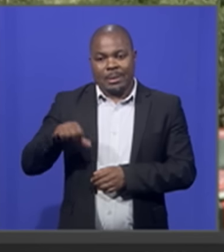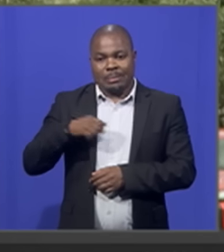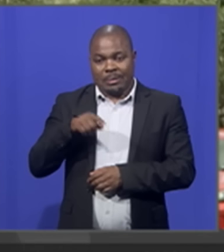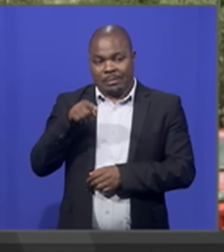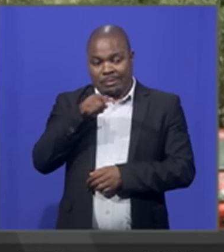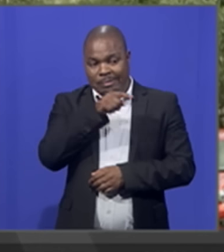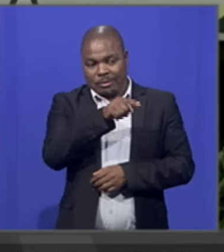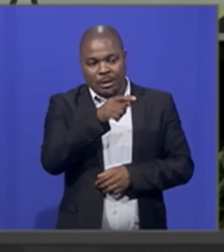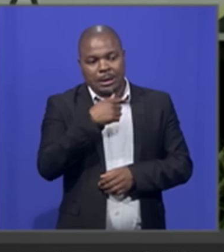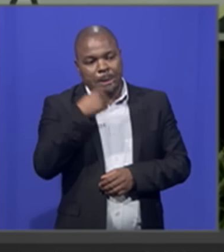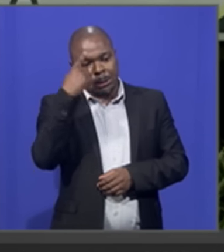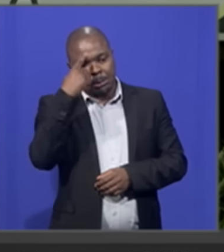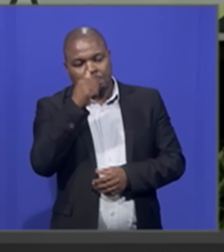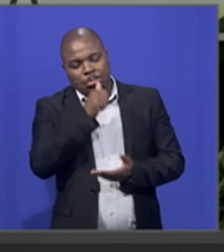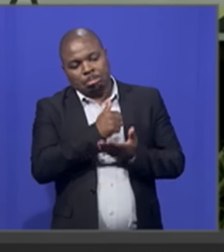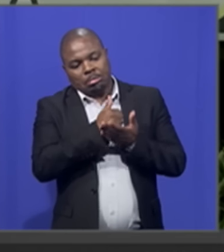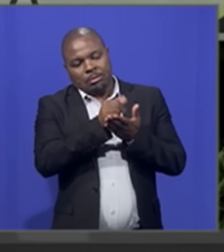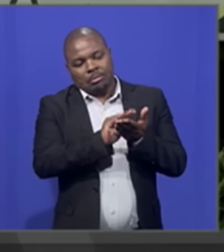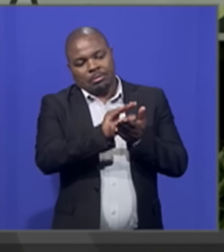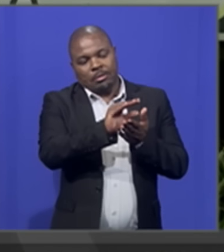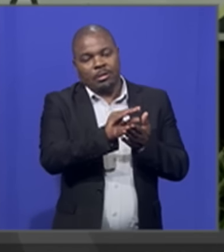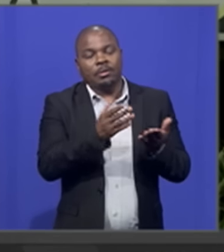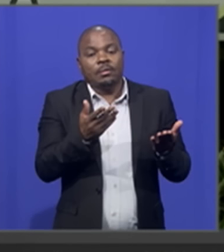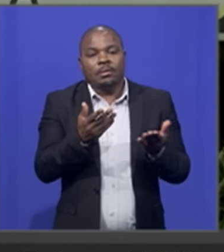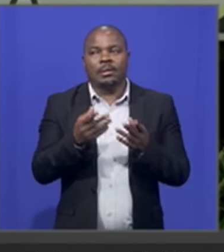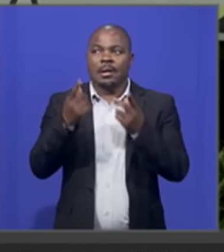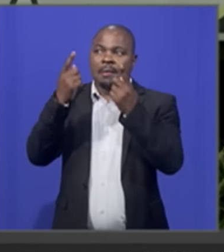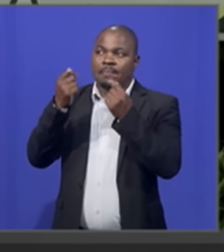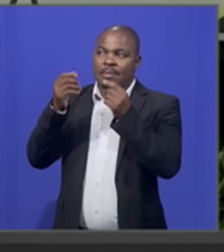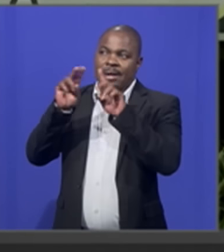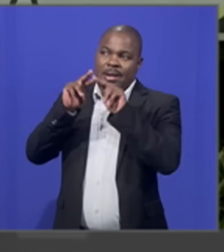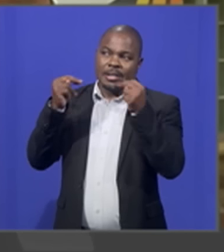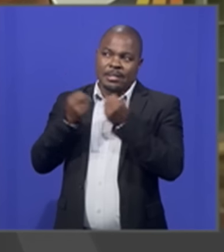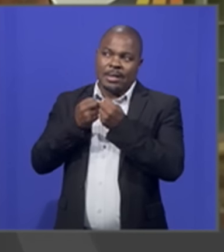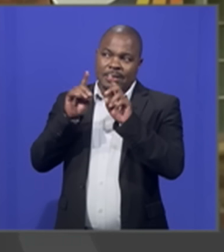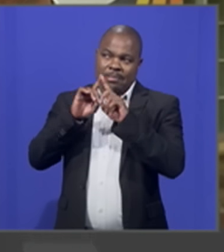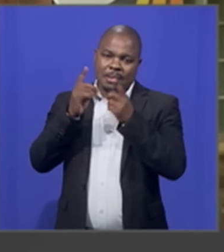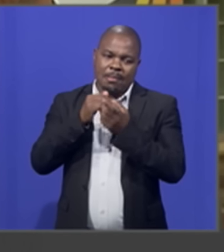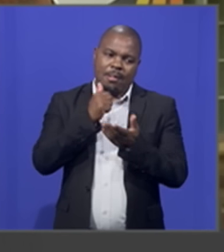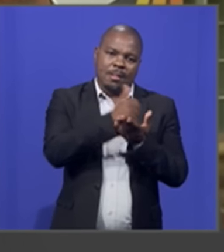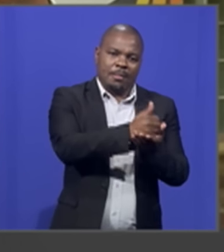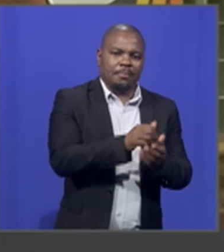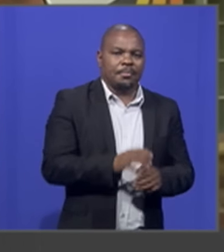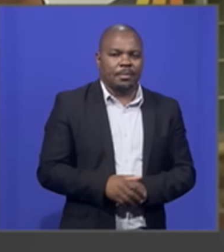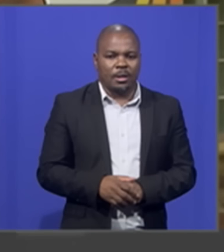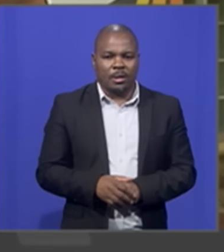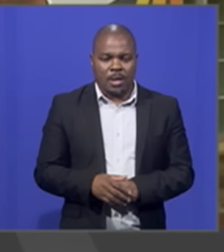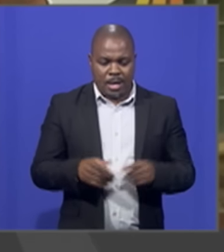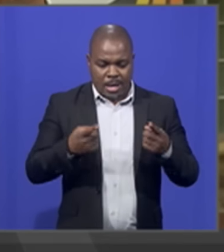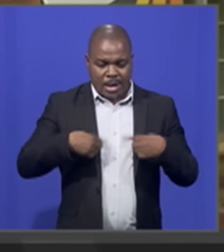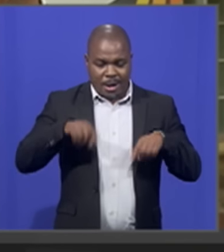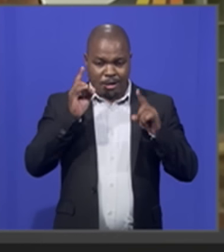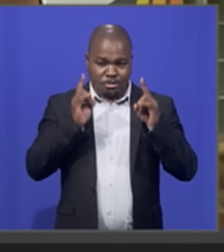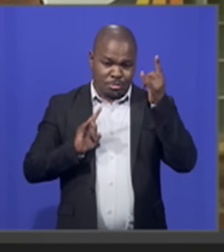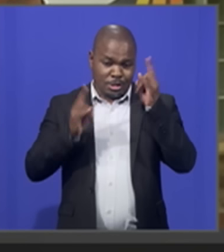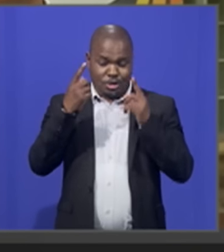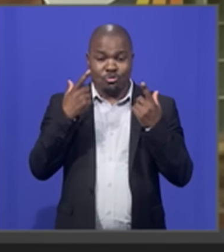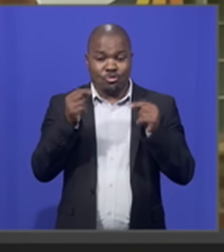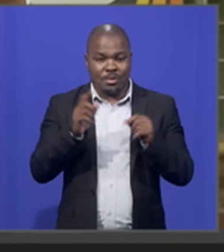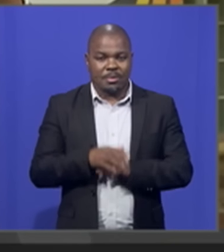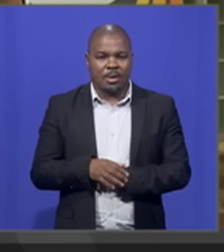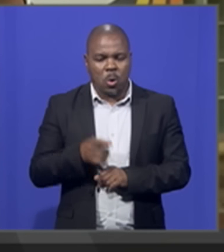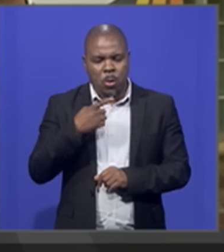le kimollo ya mašeleng ka thušo go tšwa go kgoro ya matlotlo a bosetšhaba. What we are doing as a city, we want